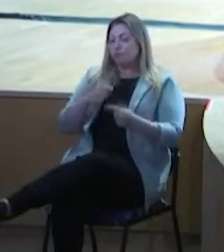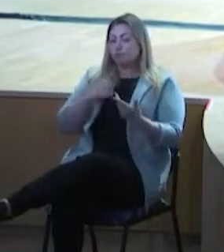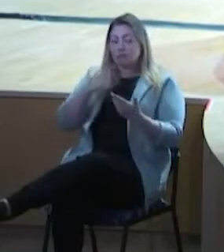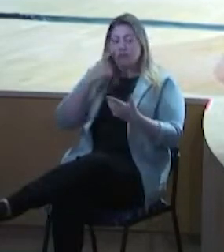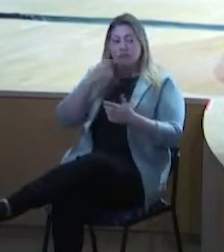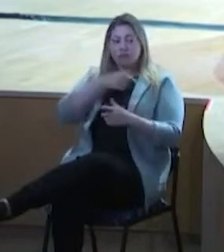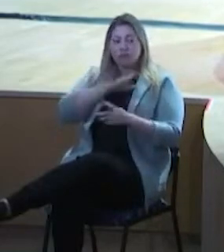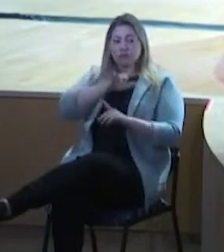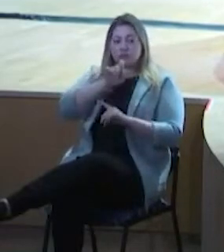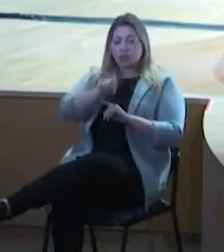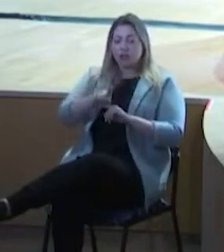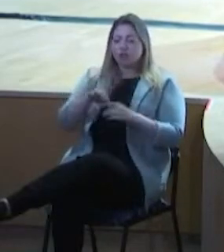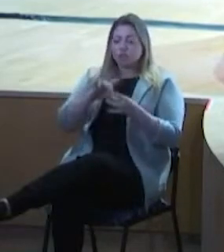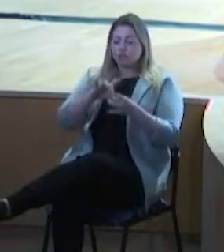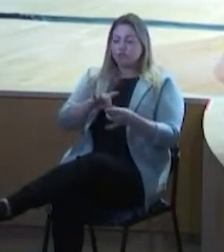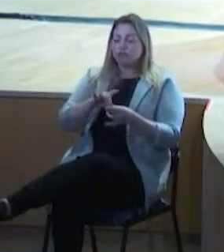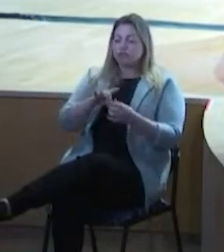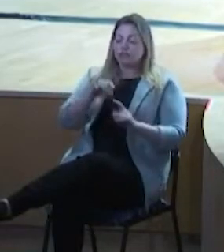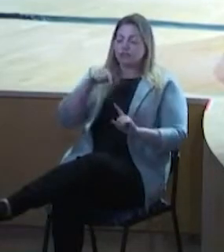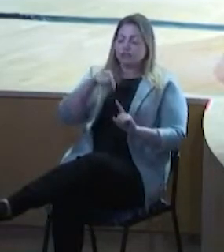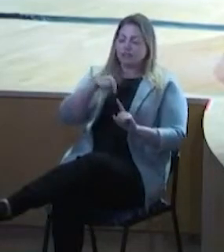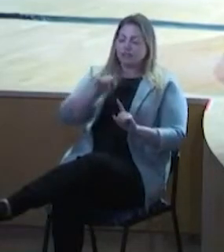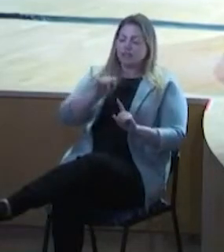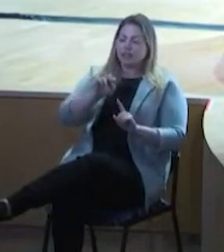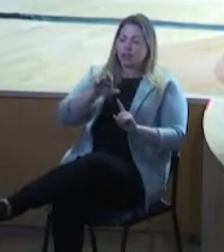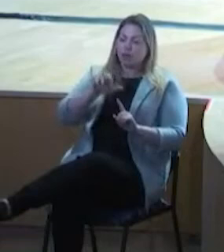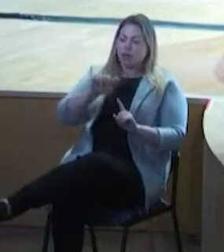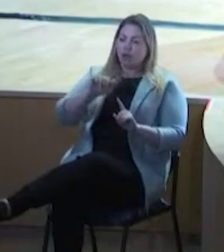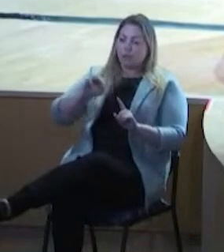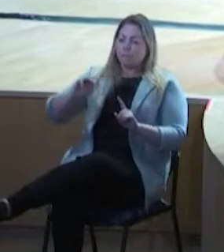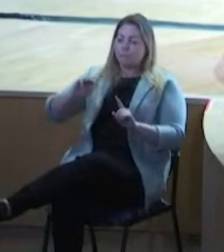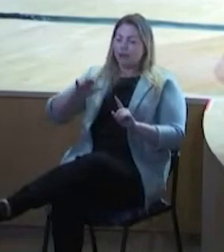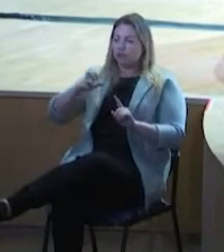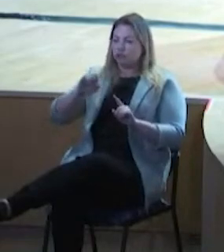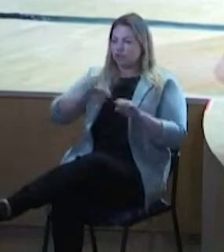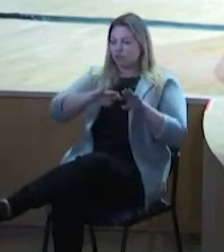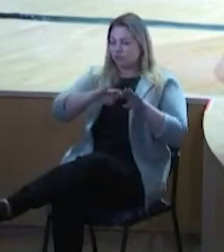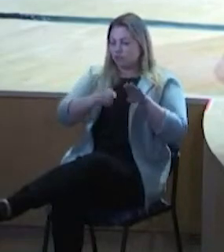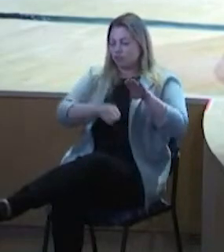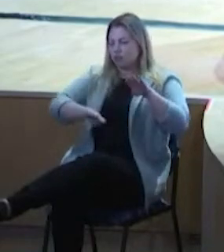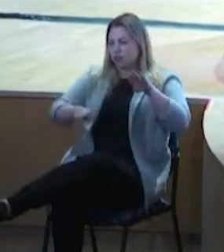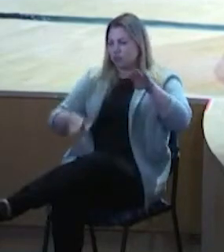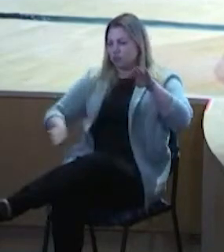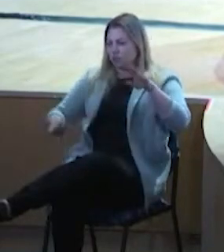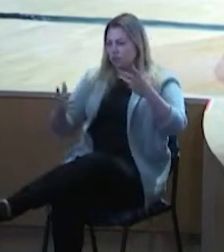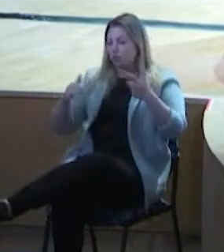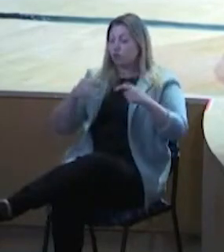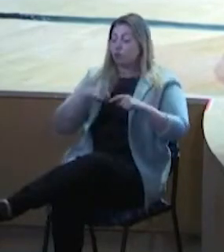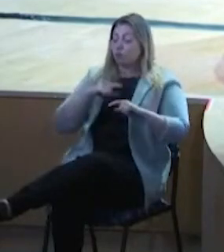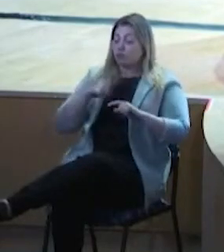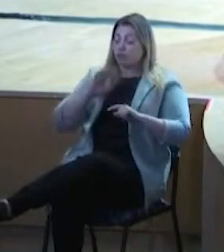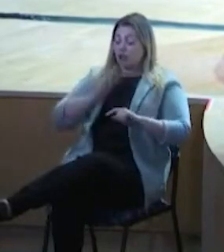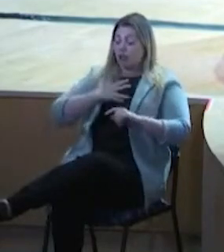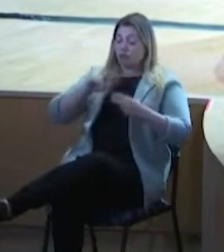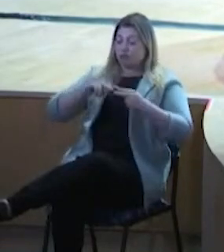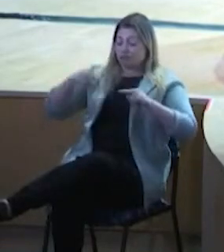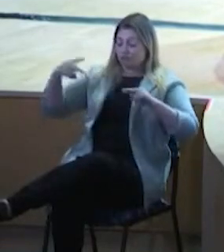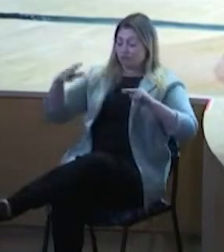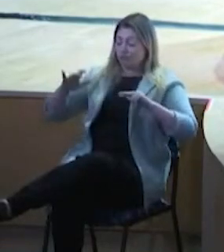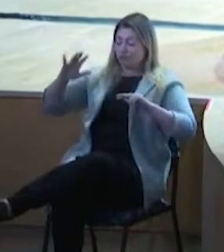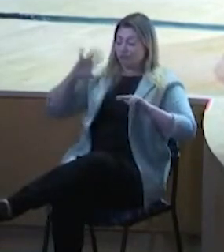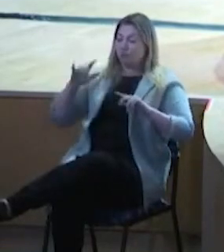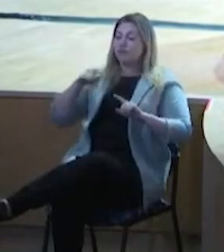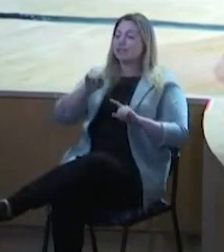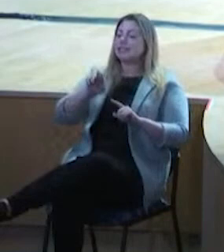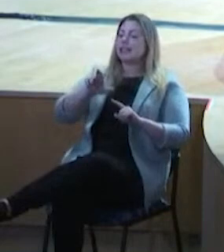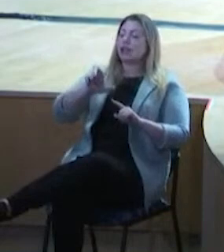us about, you know, taro patches or taro terracing, and what is that? We trace back our genealogy back to the taro plant